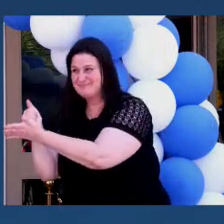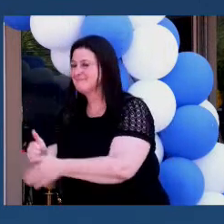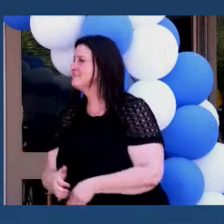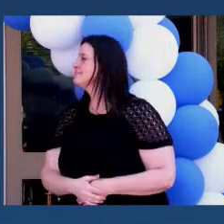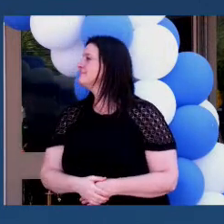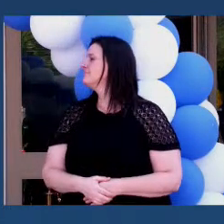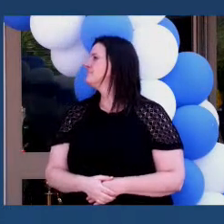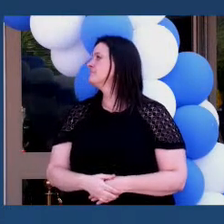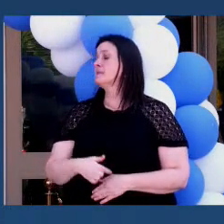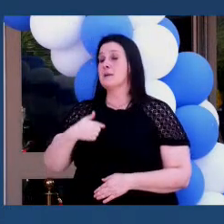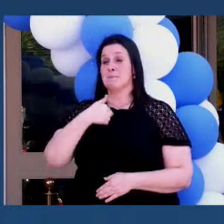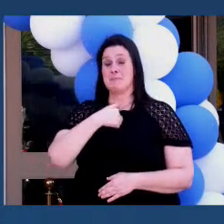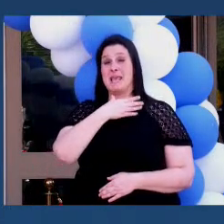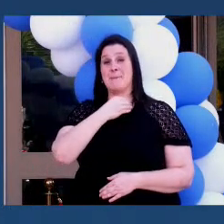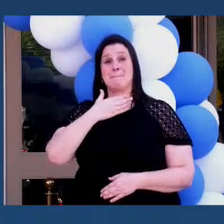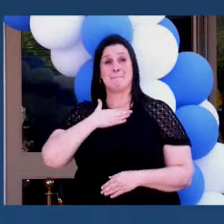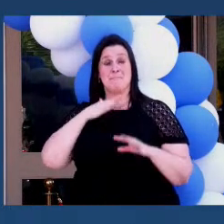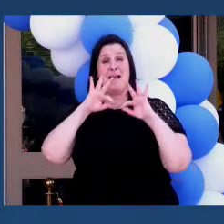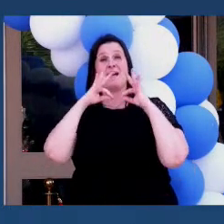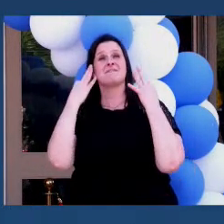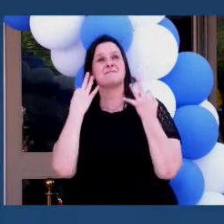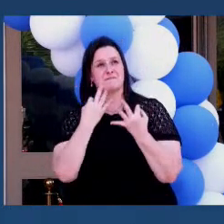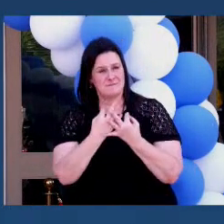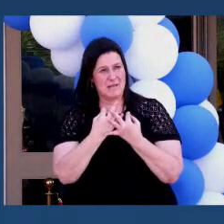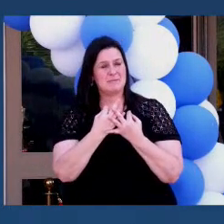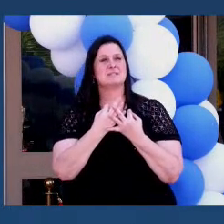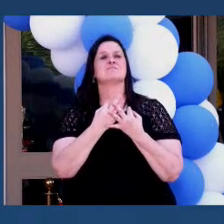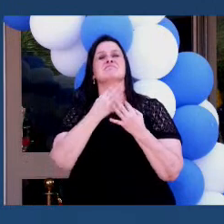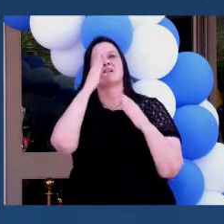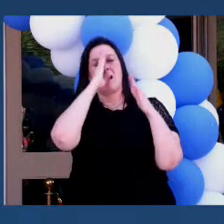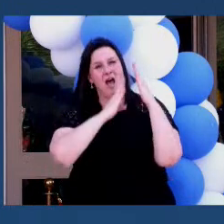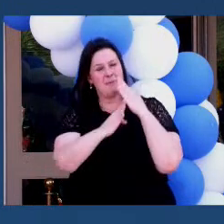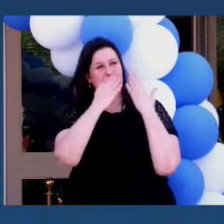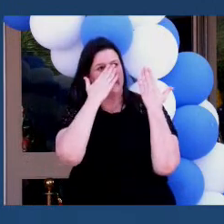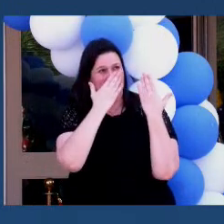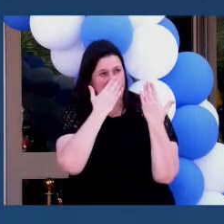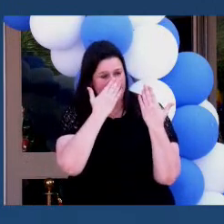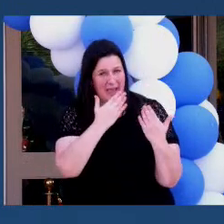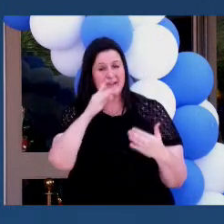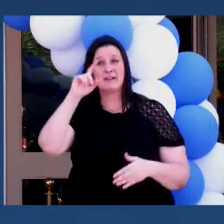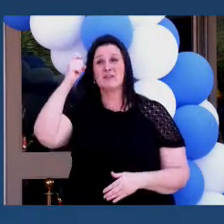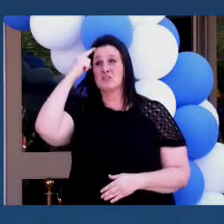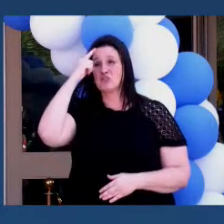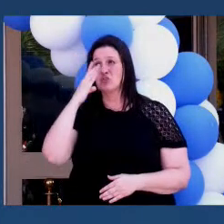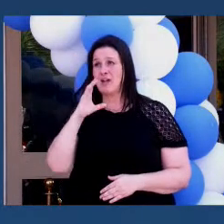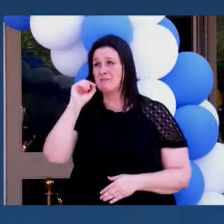I and my family humbly give thanks to Governor Carney,